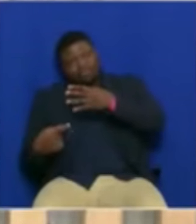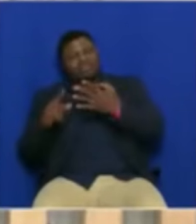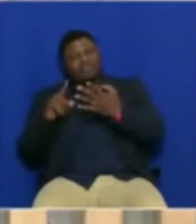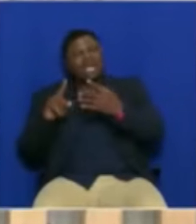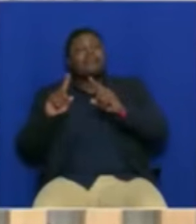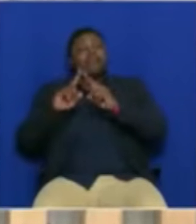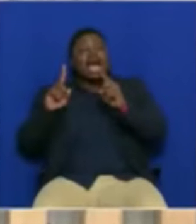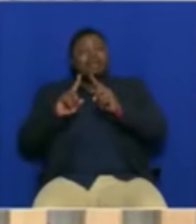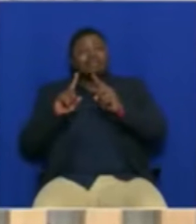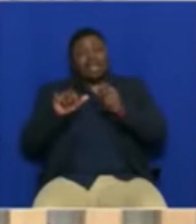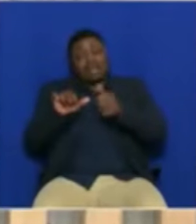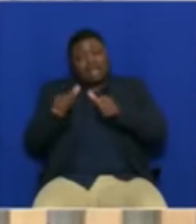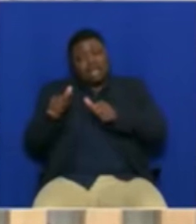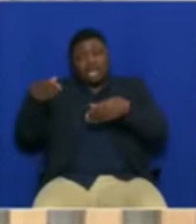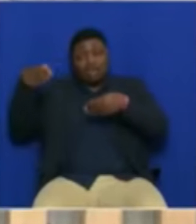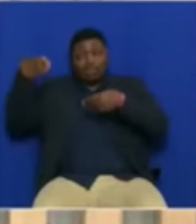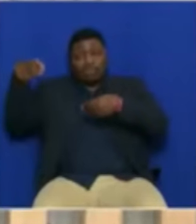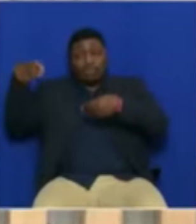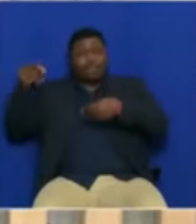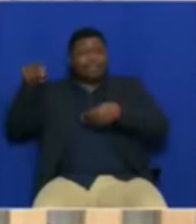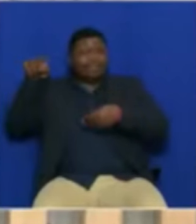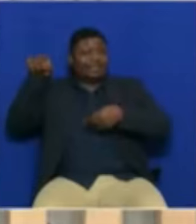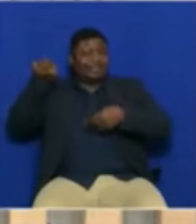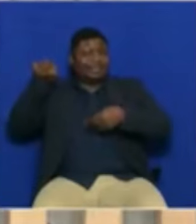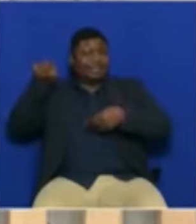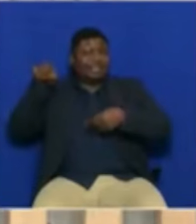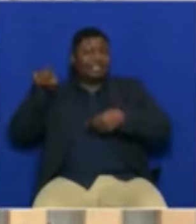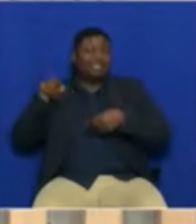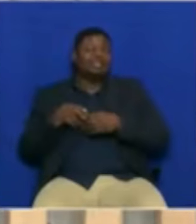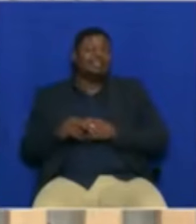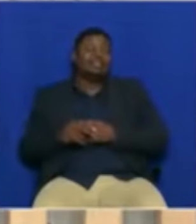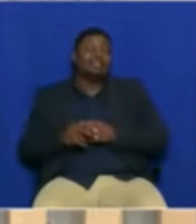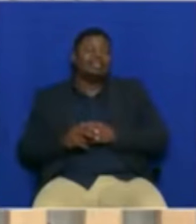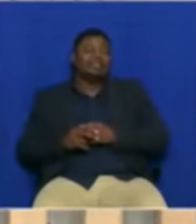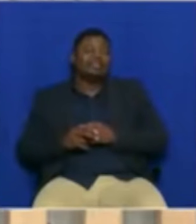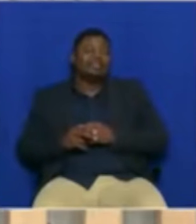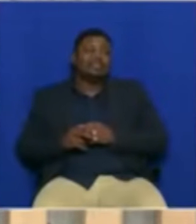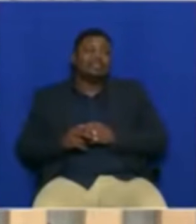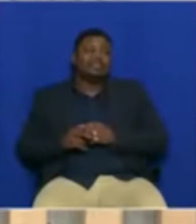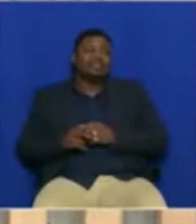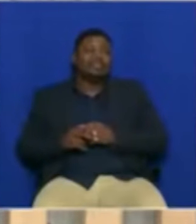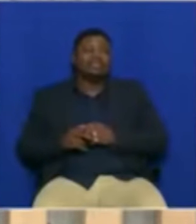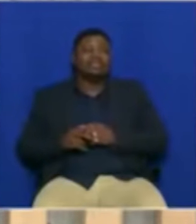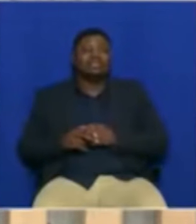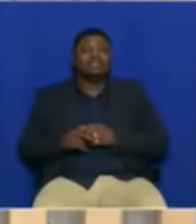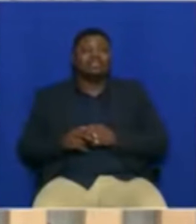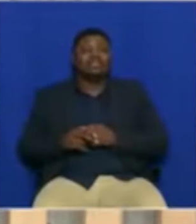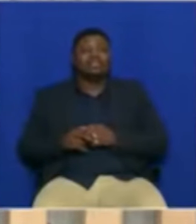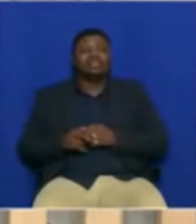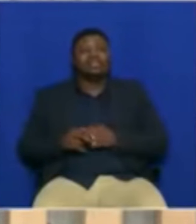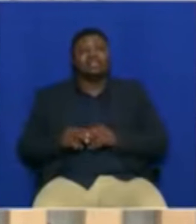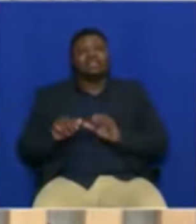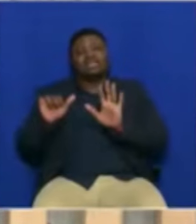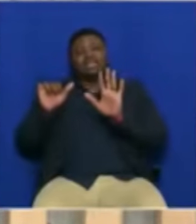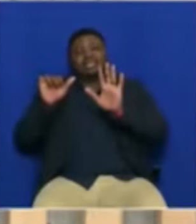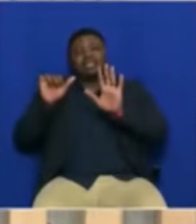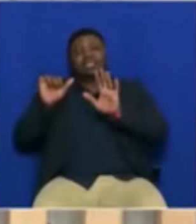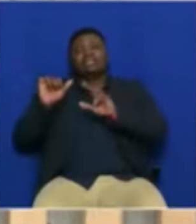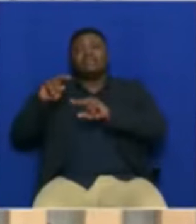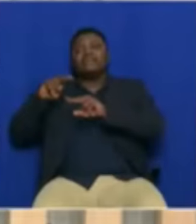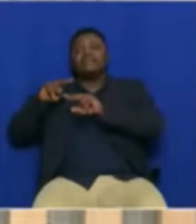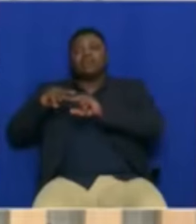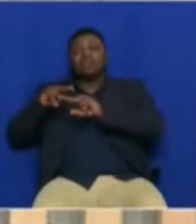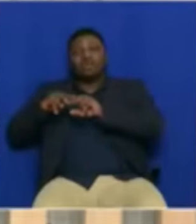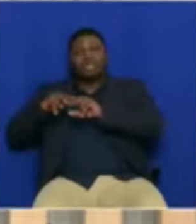your attention on this lest I have missed anyone, is the 6th of February 25 to the National Commissioner. But here you